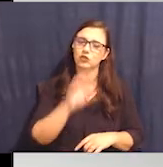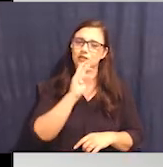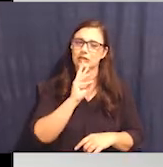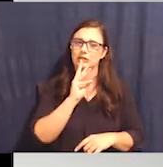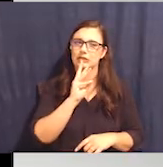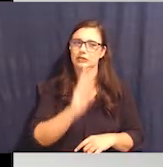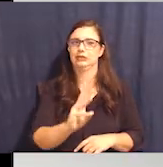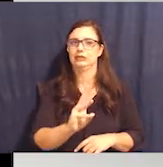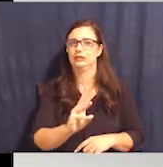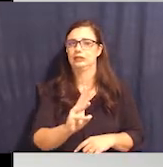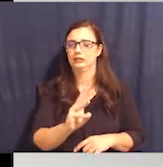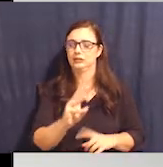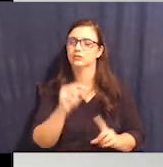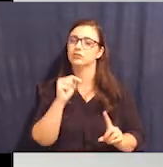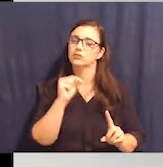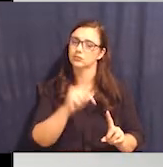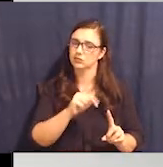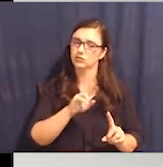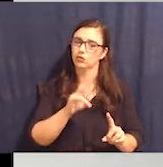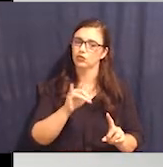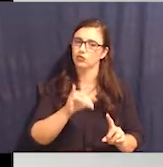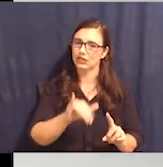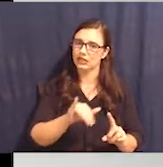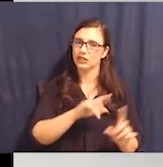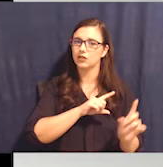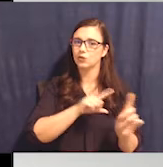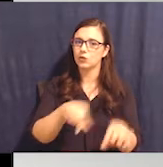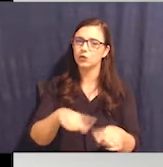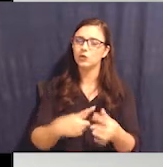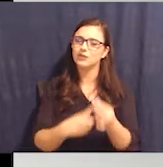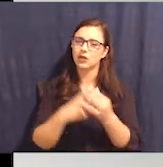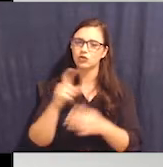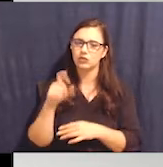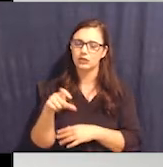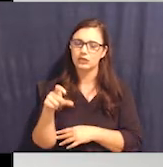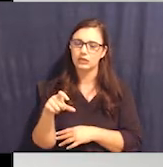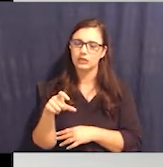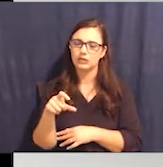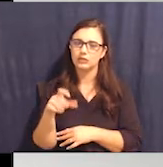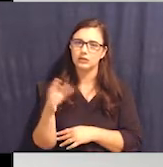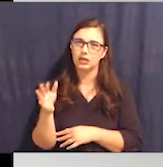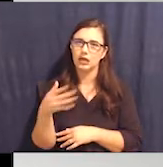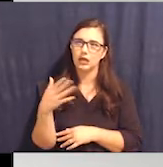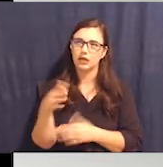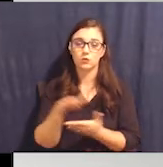of 6, I suppose, Ricky was attending a special needs